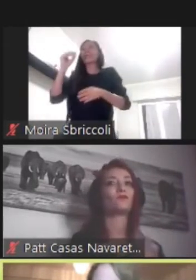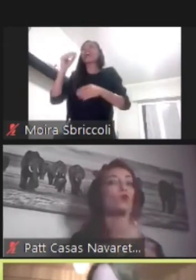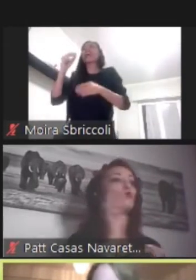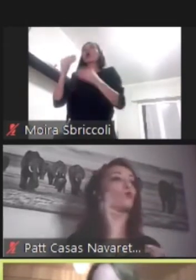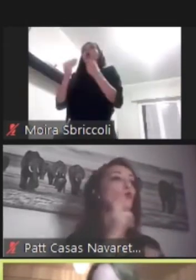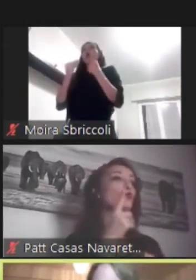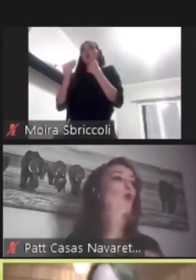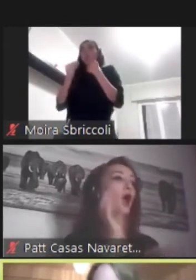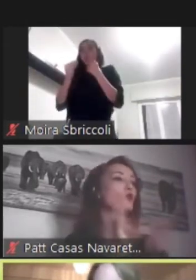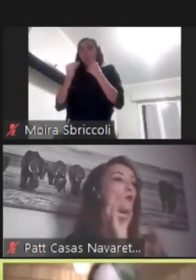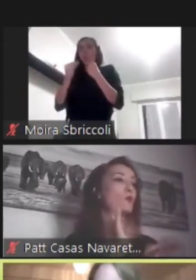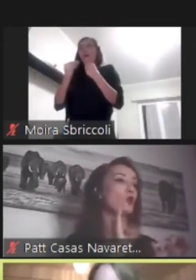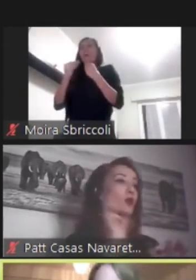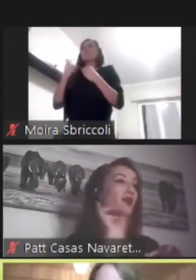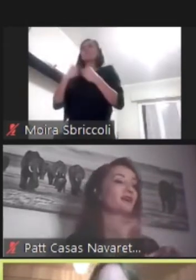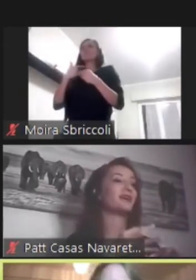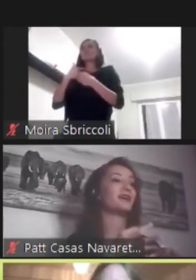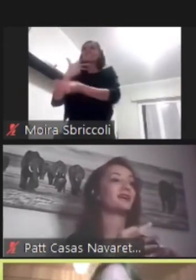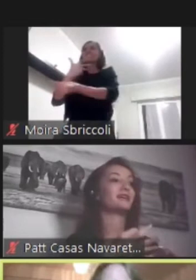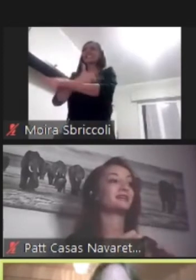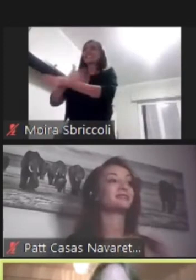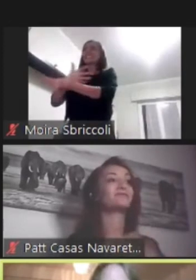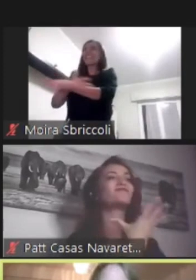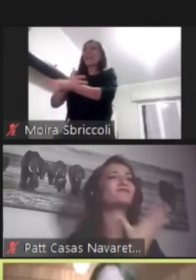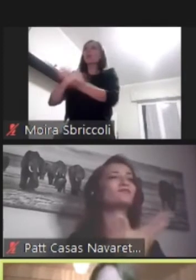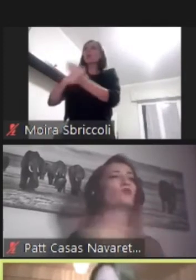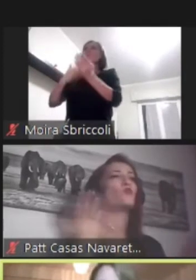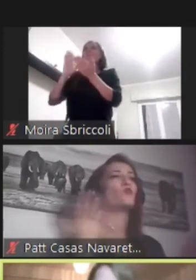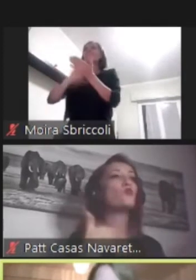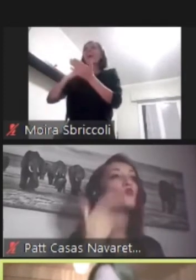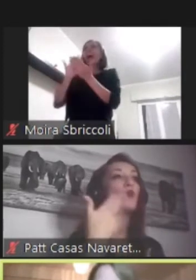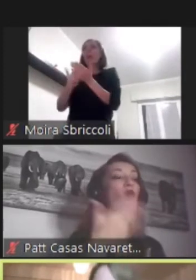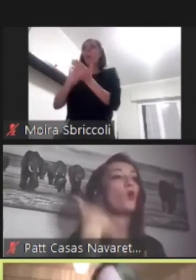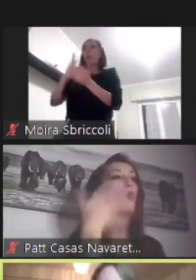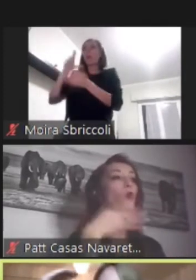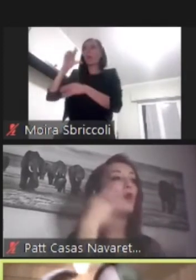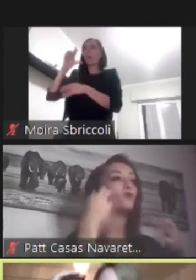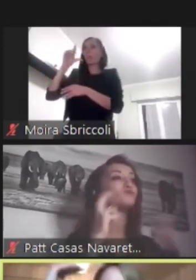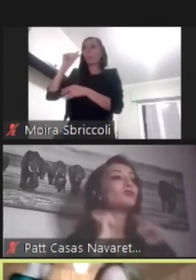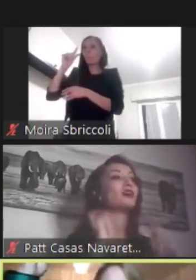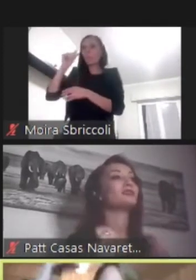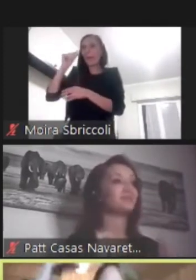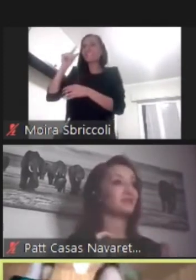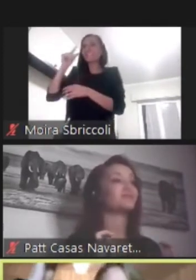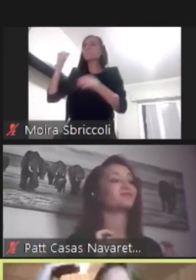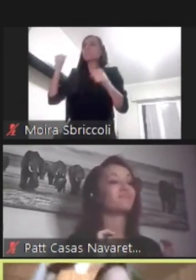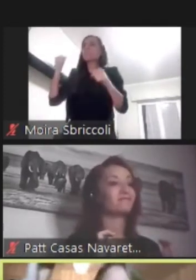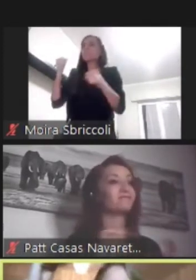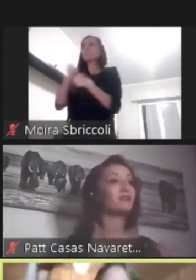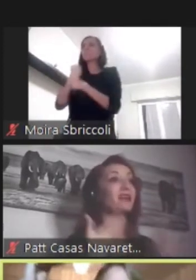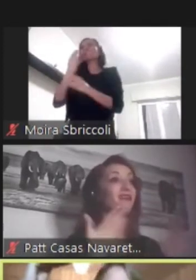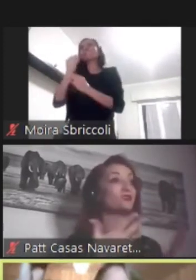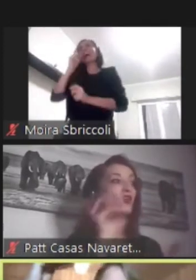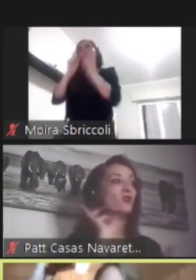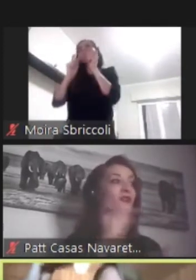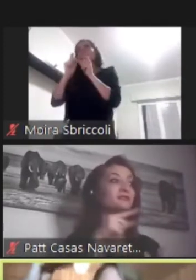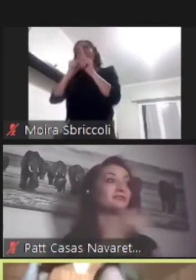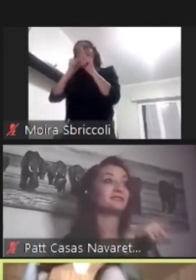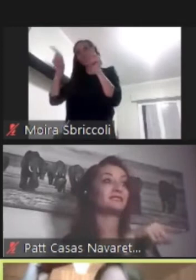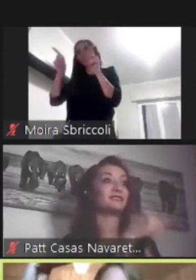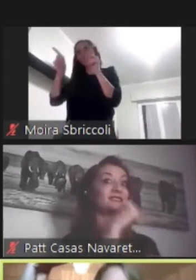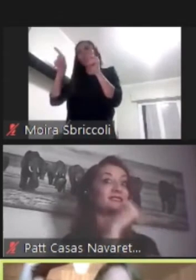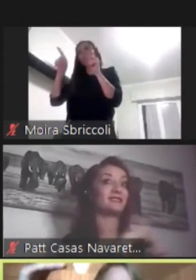what? Unfortunately, for some people, their cortisol levels are just chronically high and